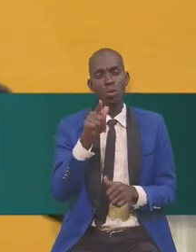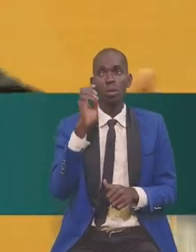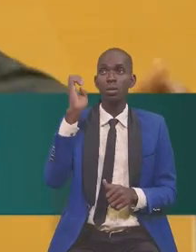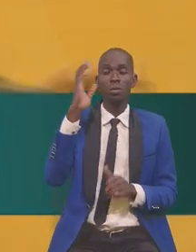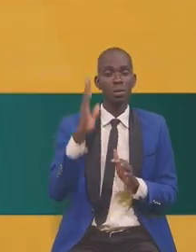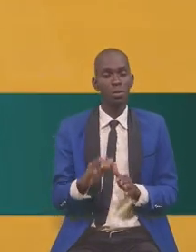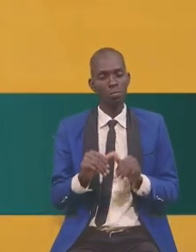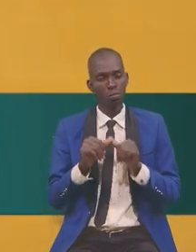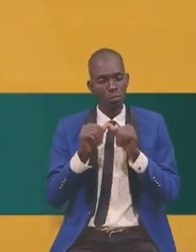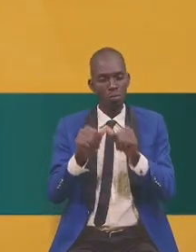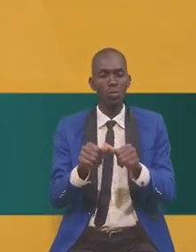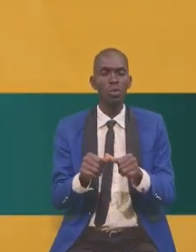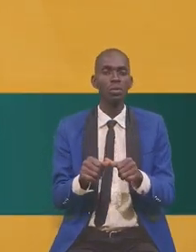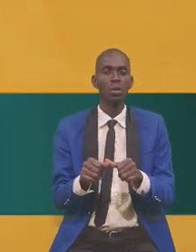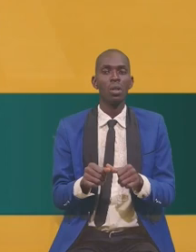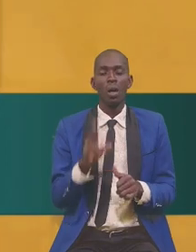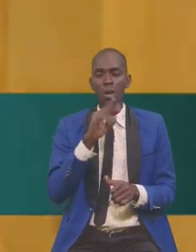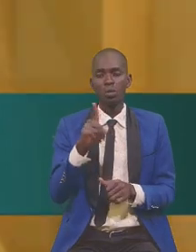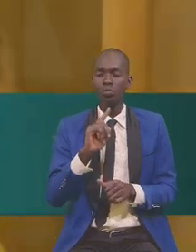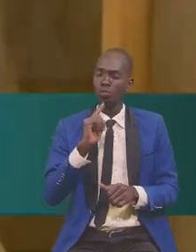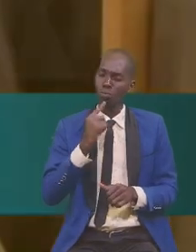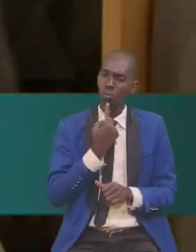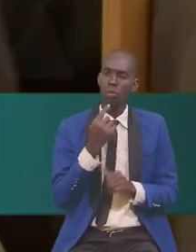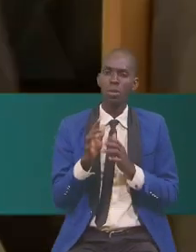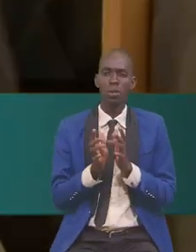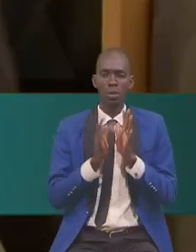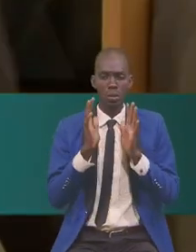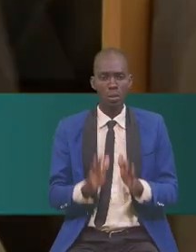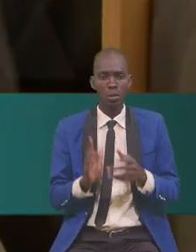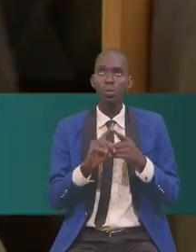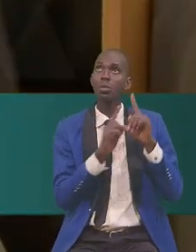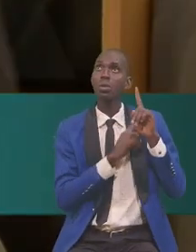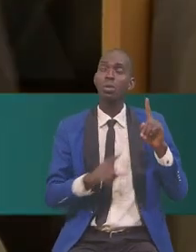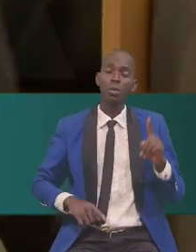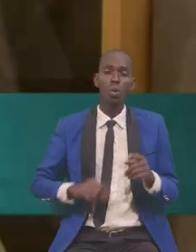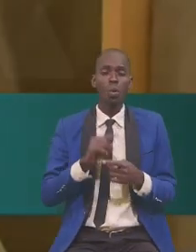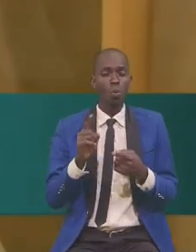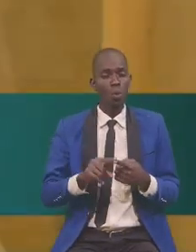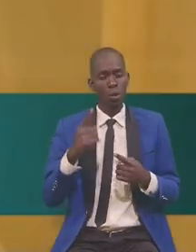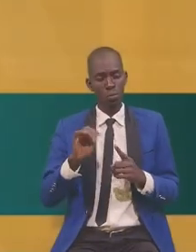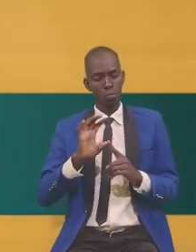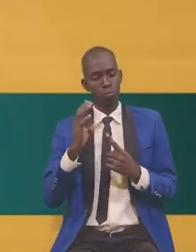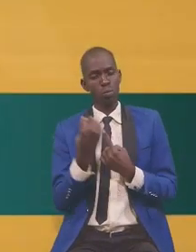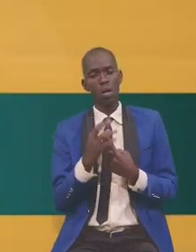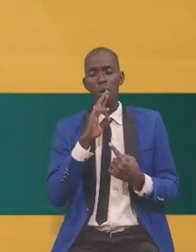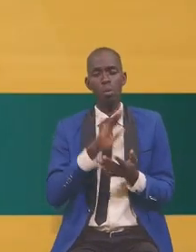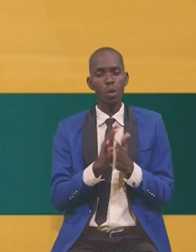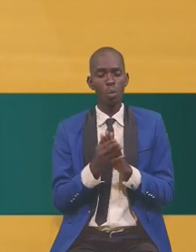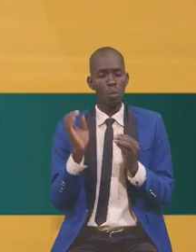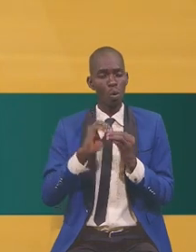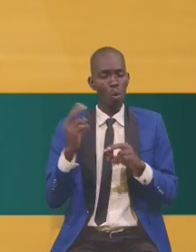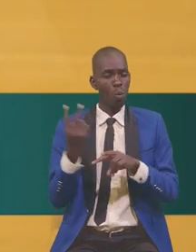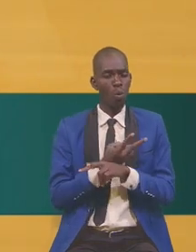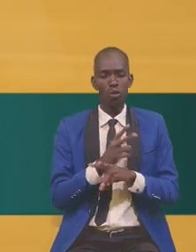Continue thou. Are you a committed Christian to the Lord? When the conditions are getting worse and worse, no fear in